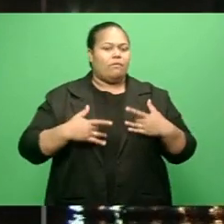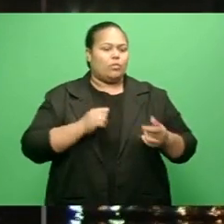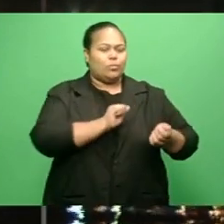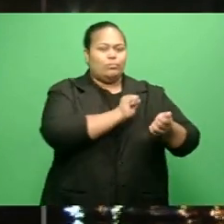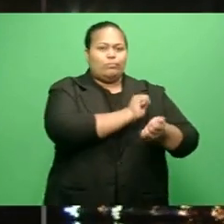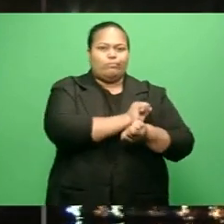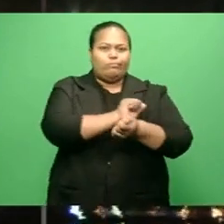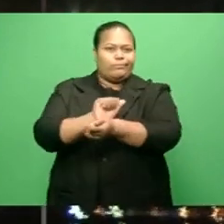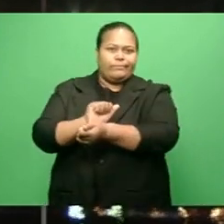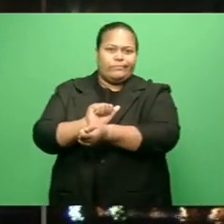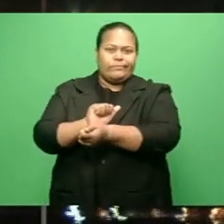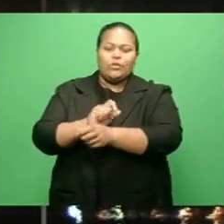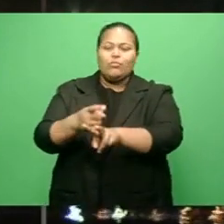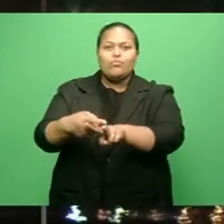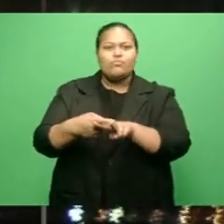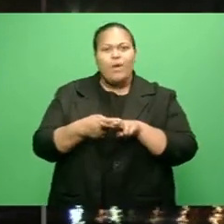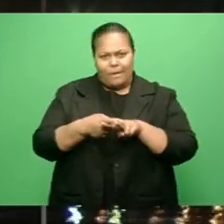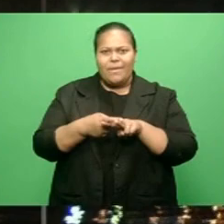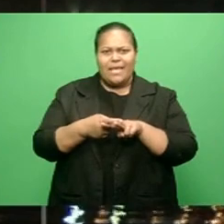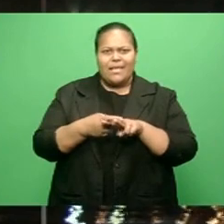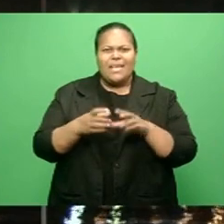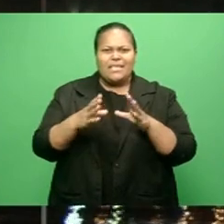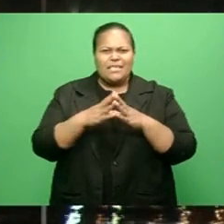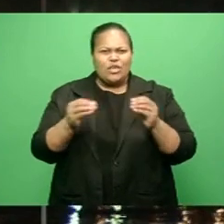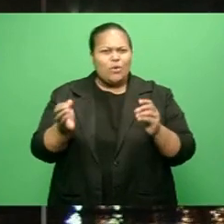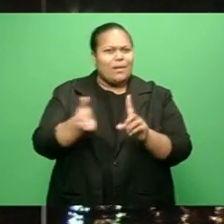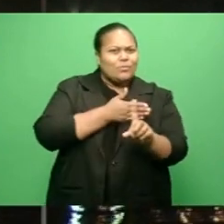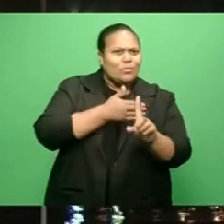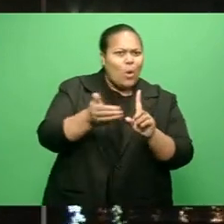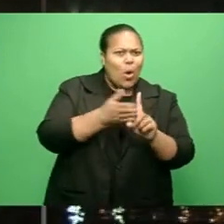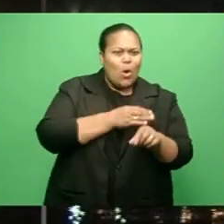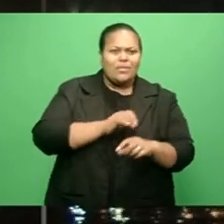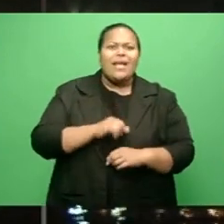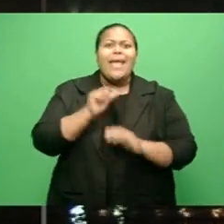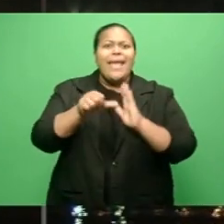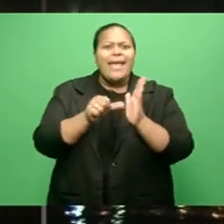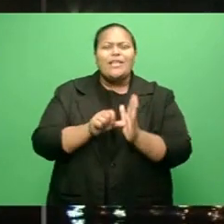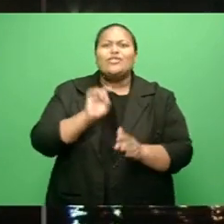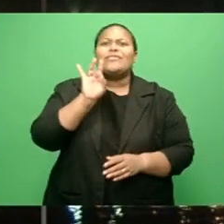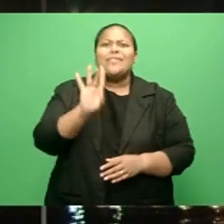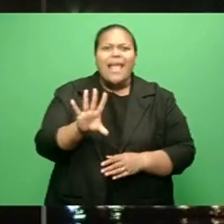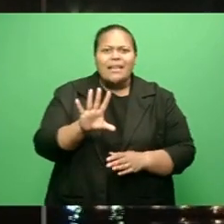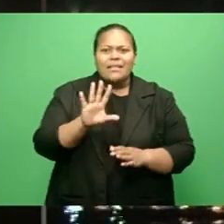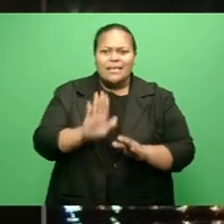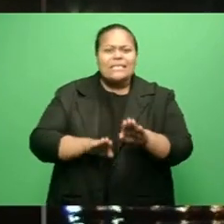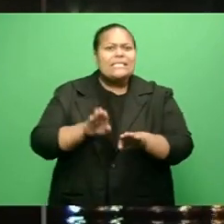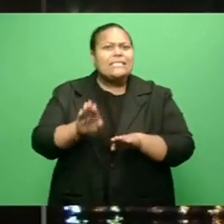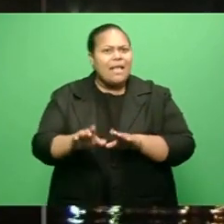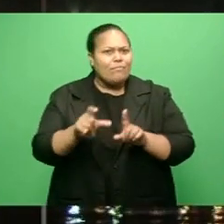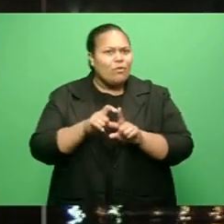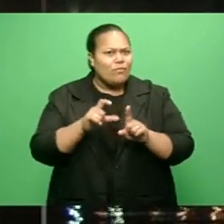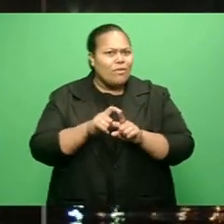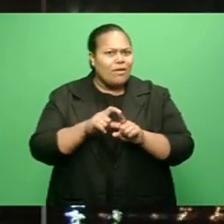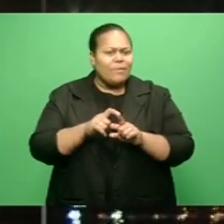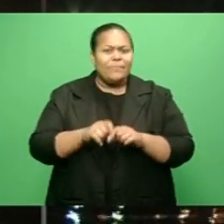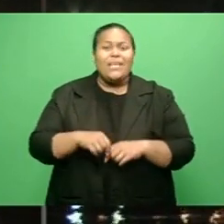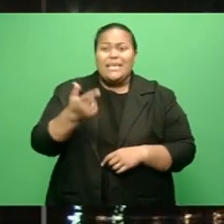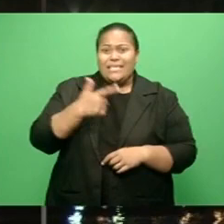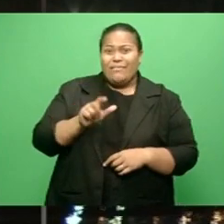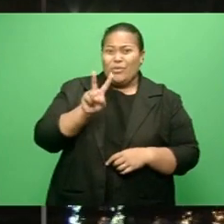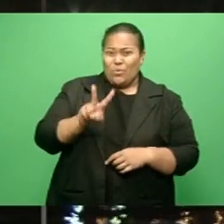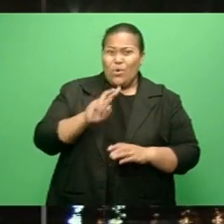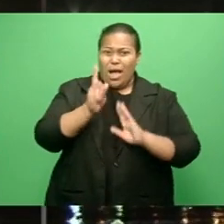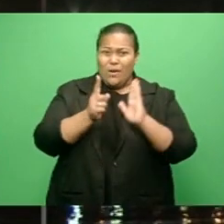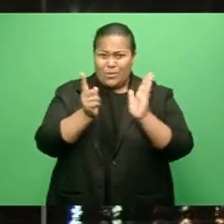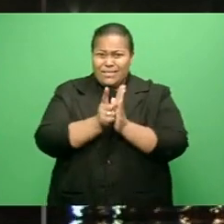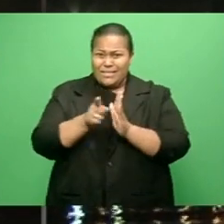imprisonment in absentia for raping and sexually assaulting his 10-year-old stepdaughter. Less than 72 hours after his sentence, the